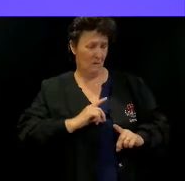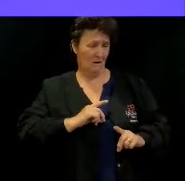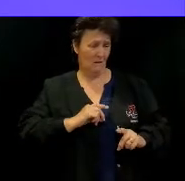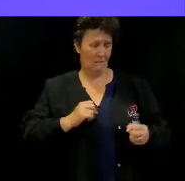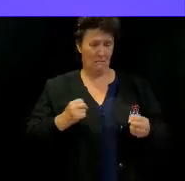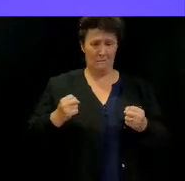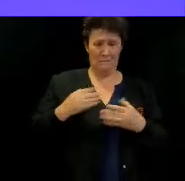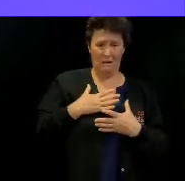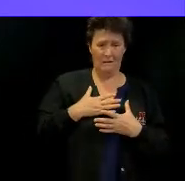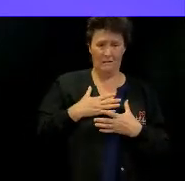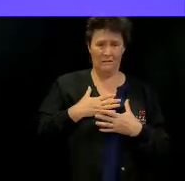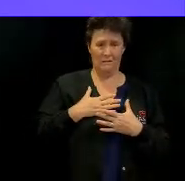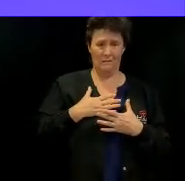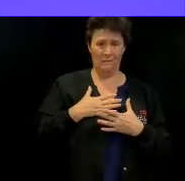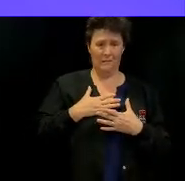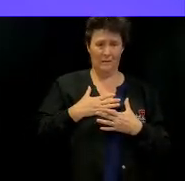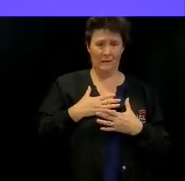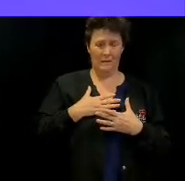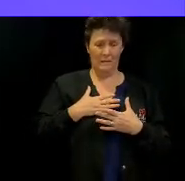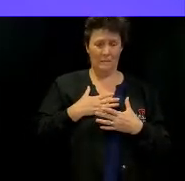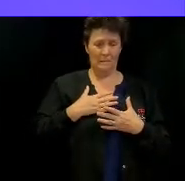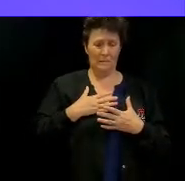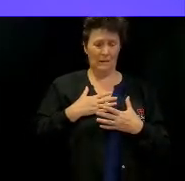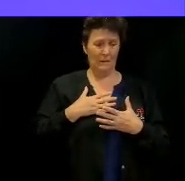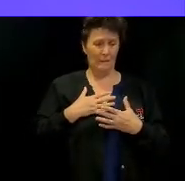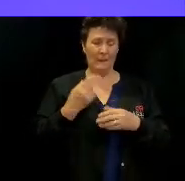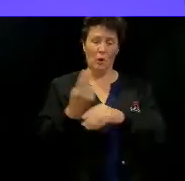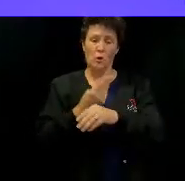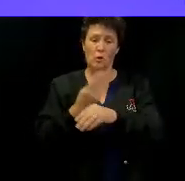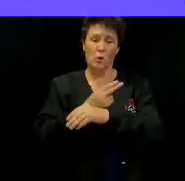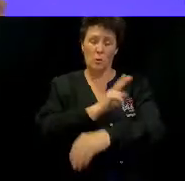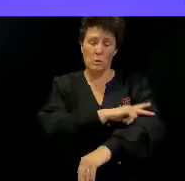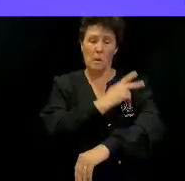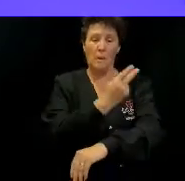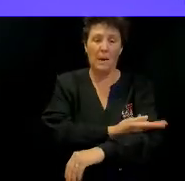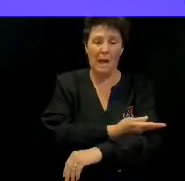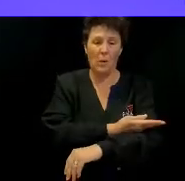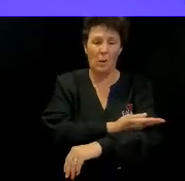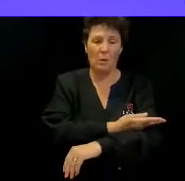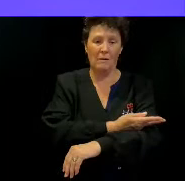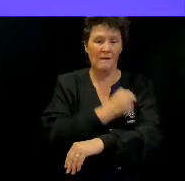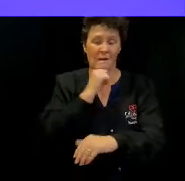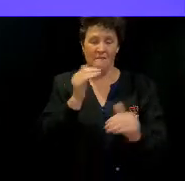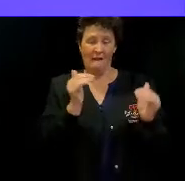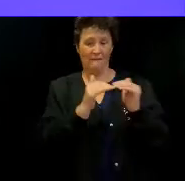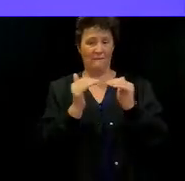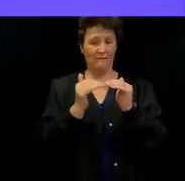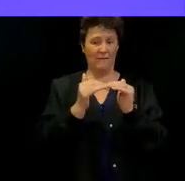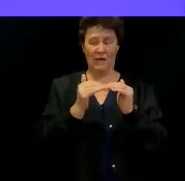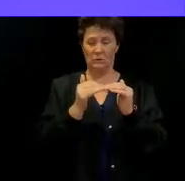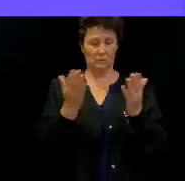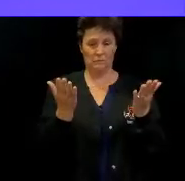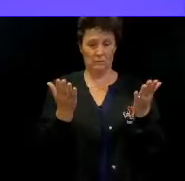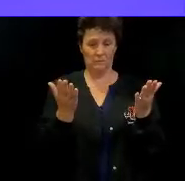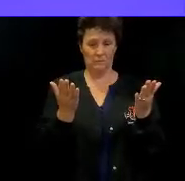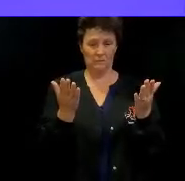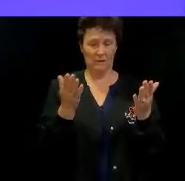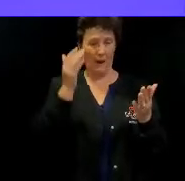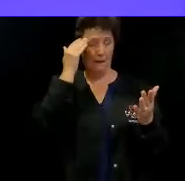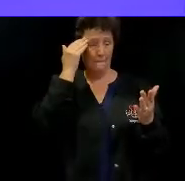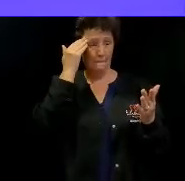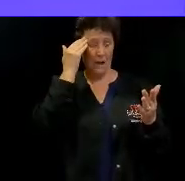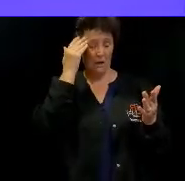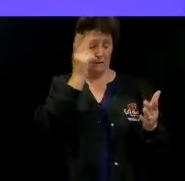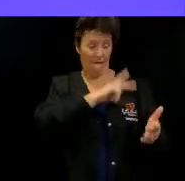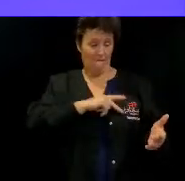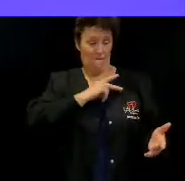power in a burdensome, cruel, or unjust manner. The feeling of being heavily burdened, mentally or physically, by